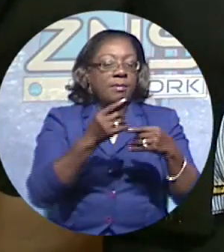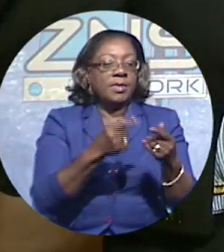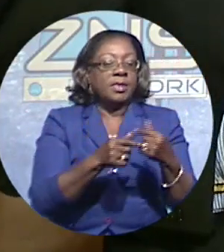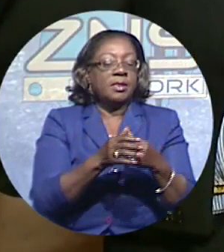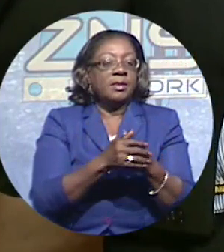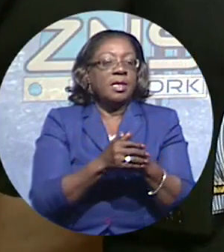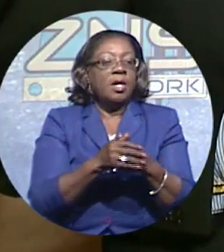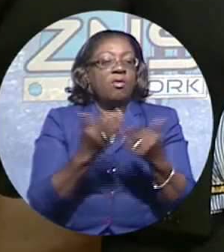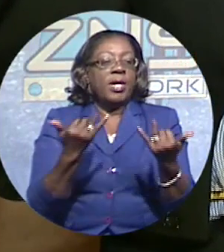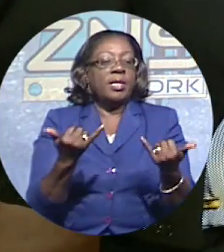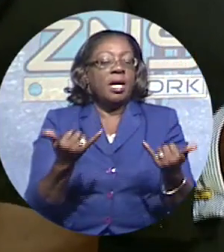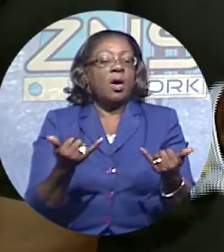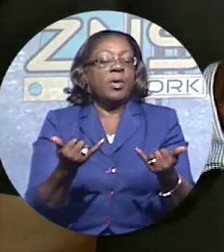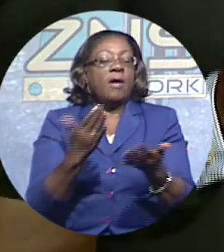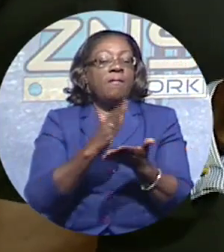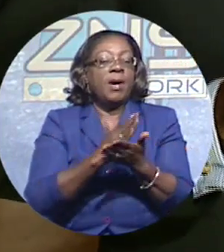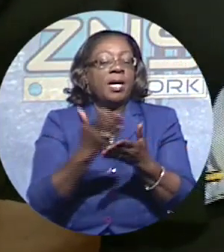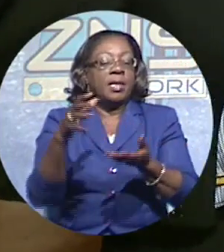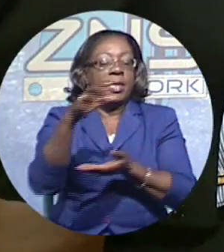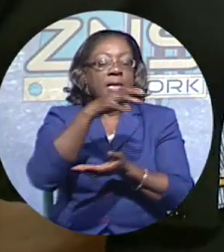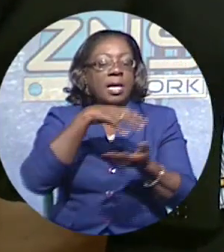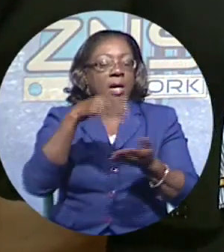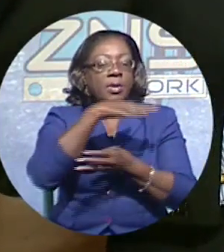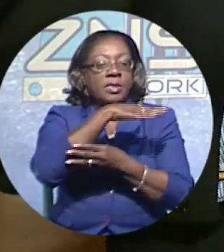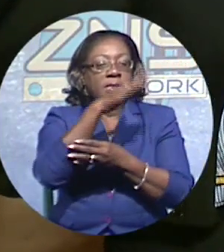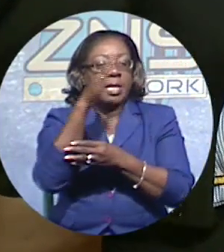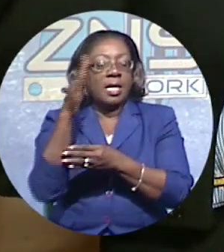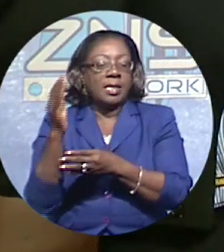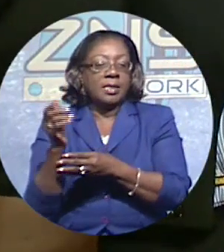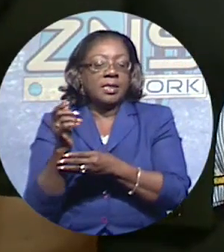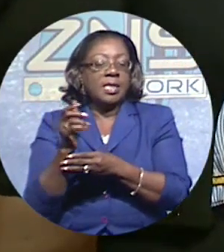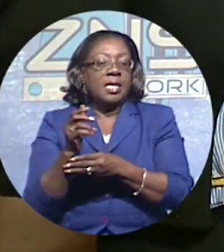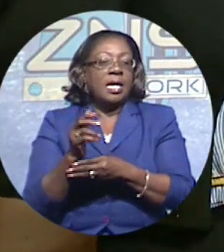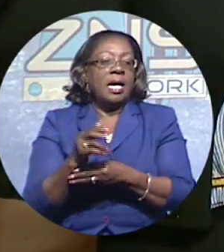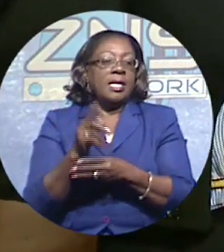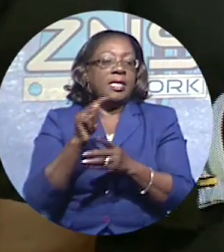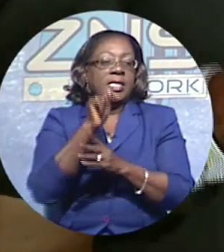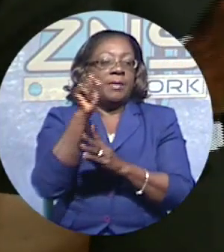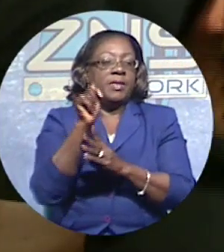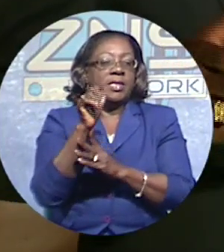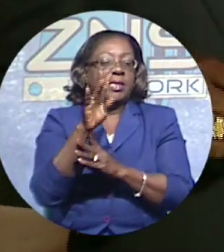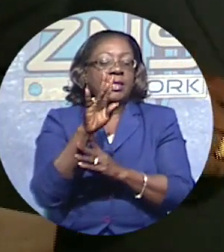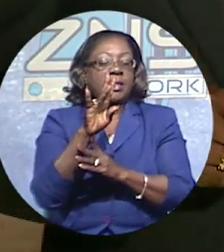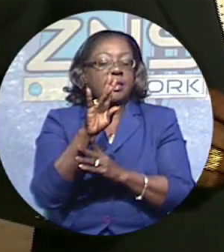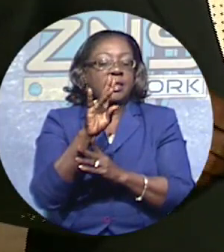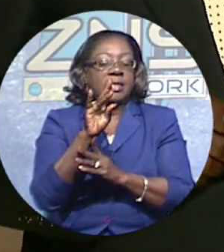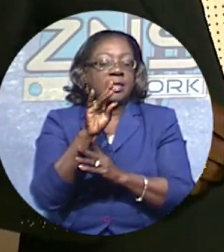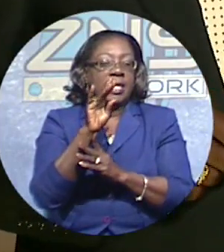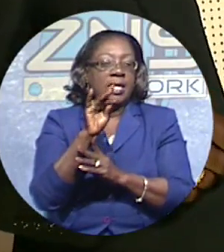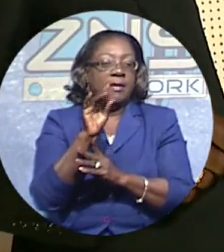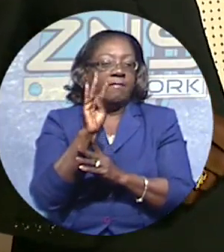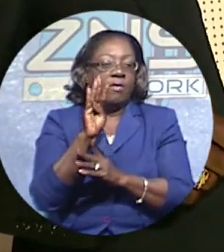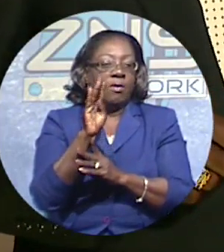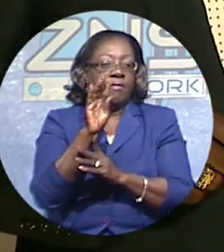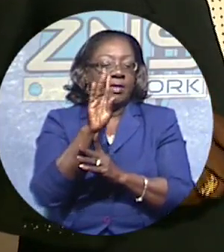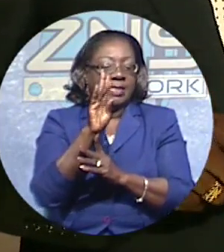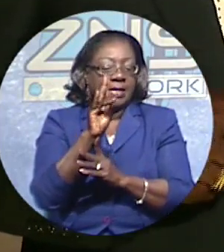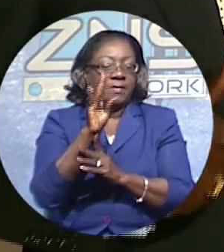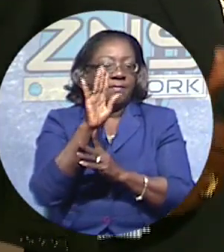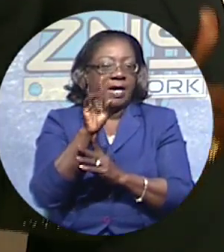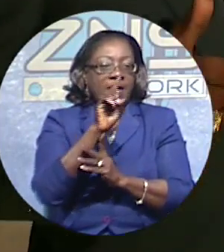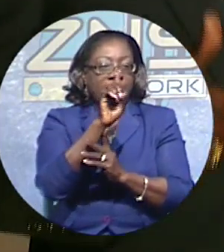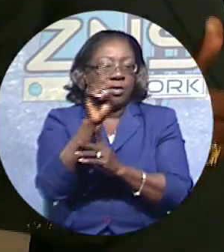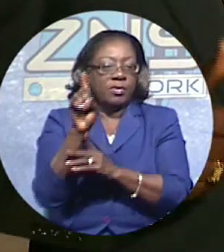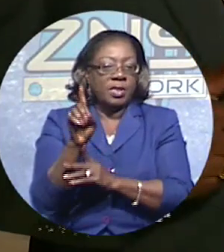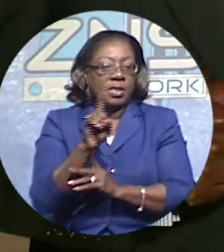Reno Village, we have partly cloudy skies. Your temperature is 75 degrees, relative humidity 84%. Winds out of the southeast at 8 knots, your barometric